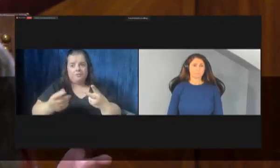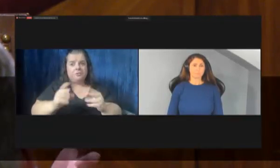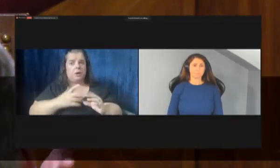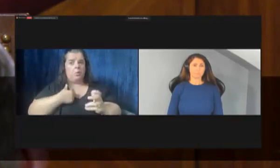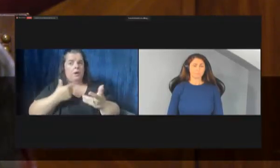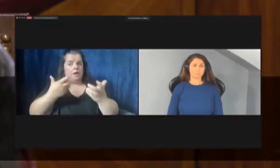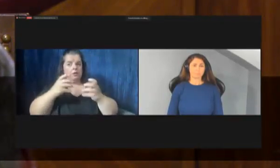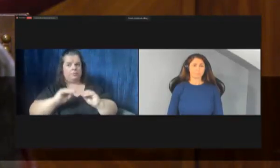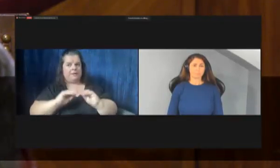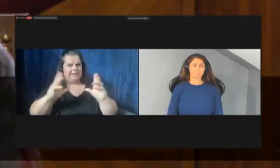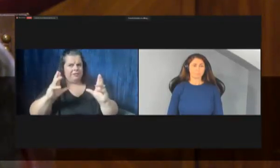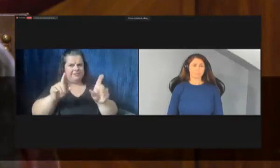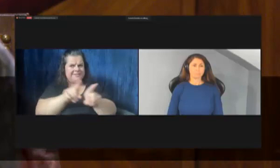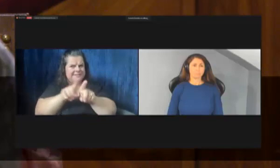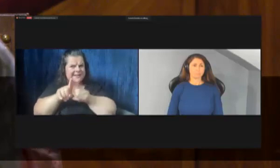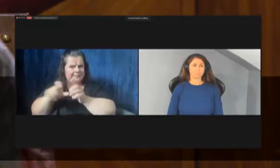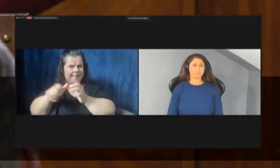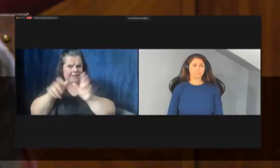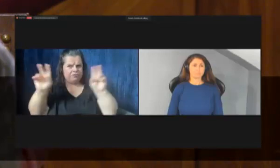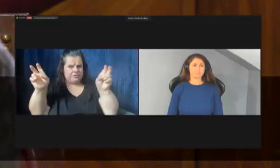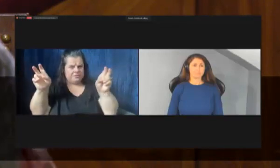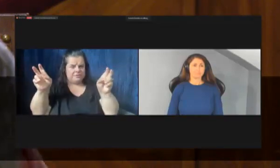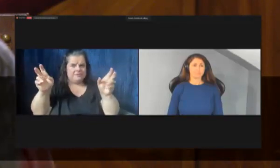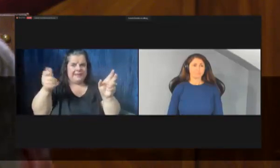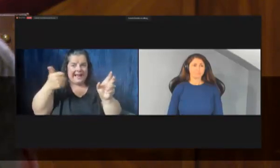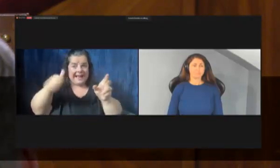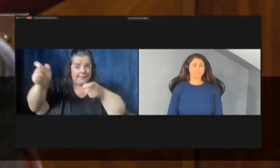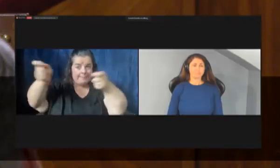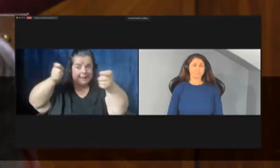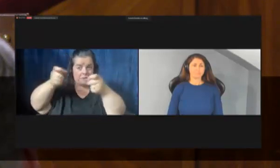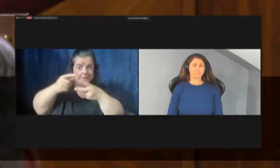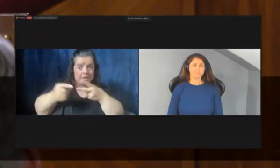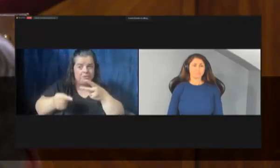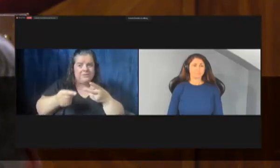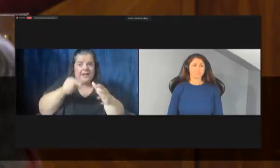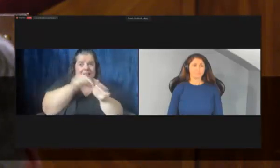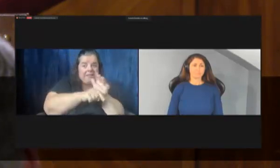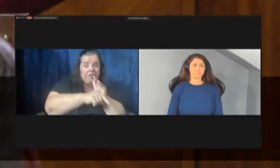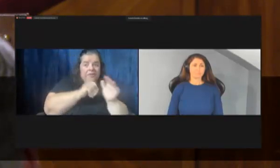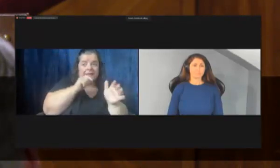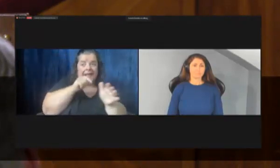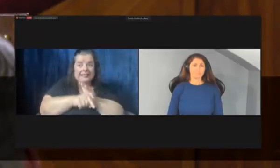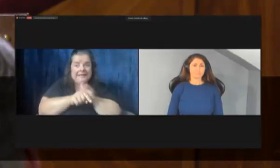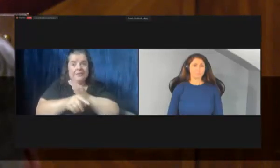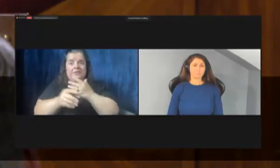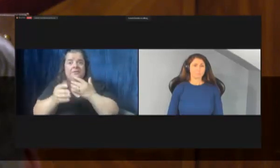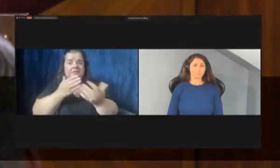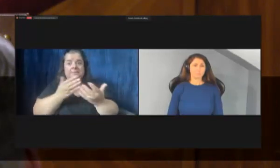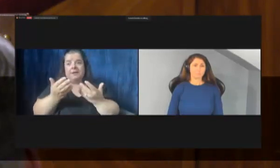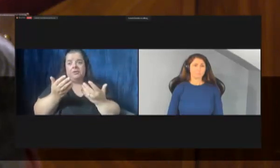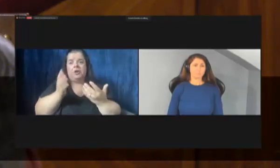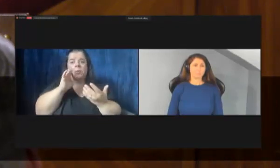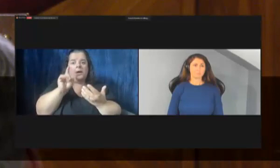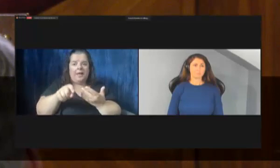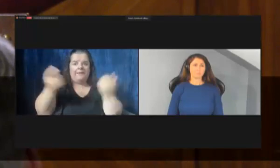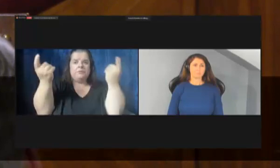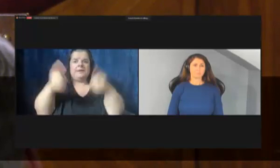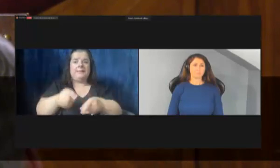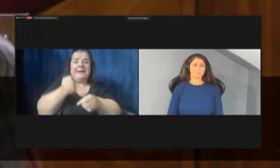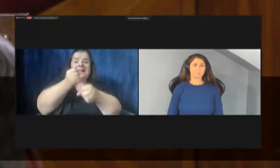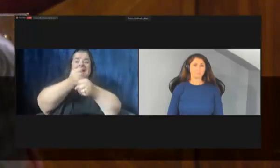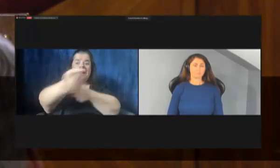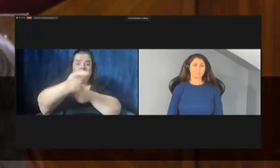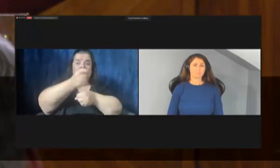so we're all on the same page, any management option, whether lethal or non-lethal, is going to have to be done every single year